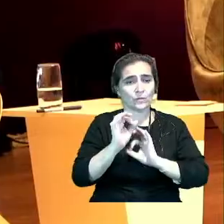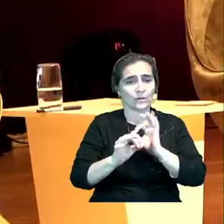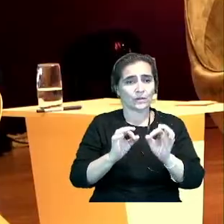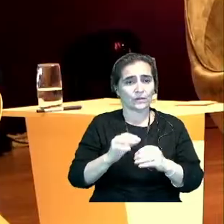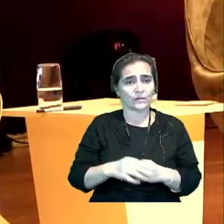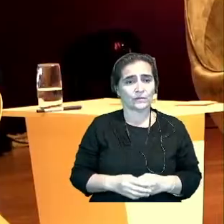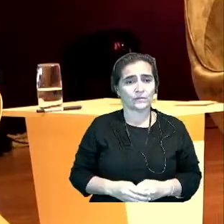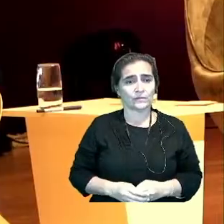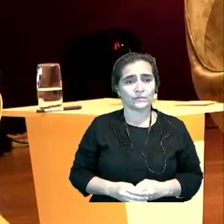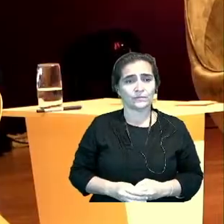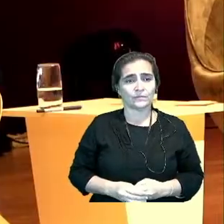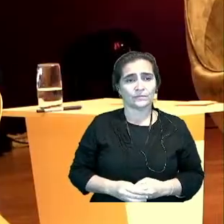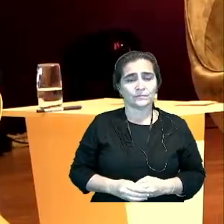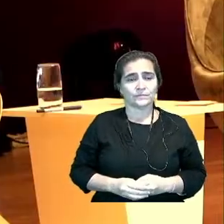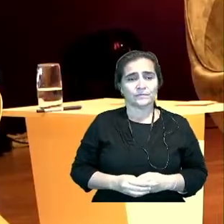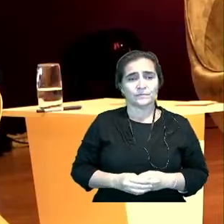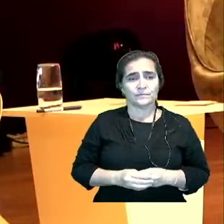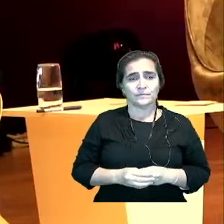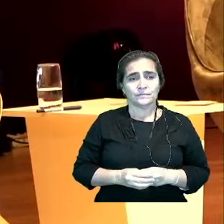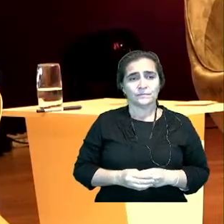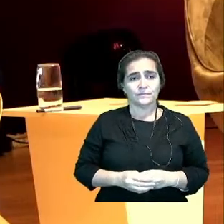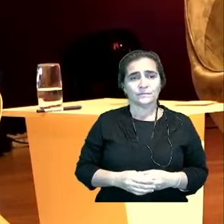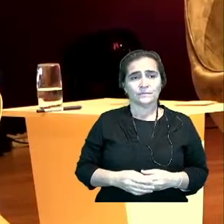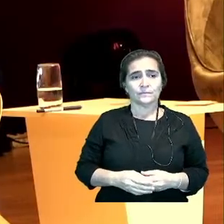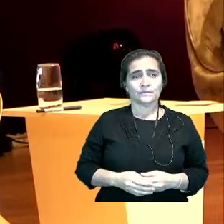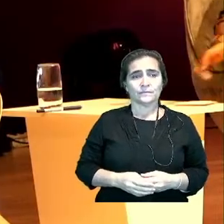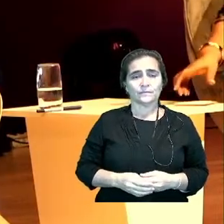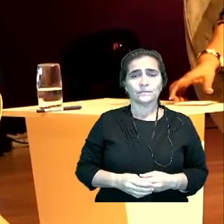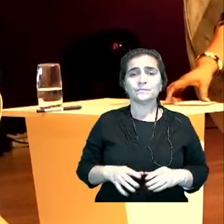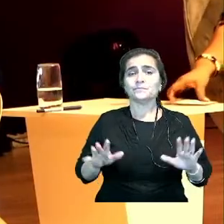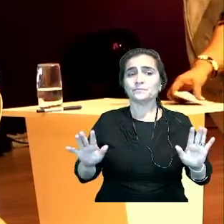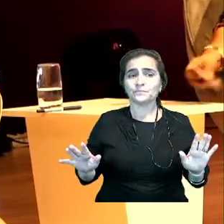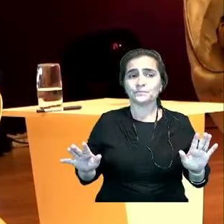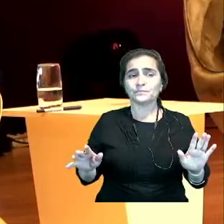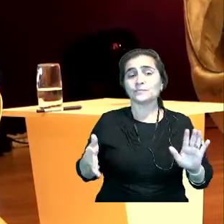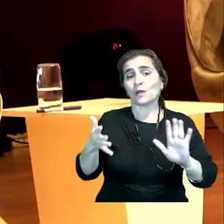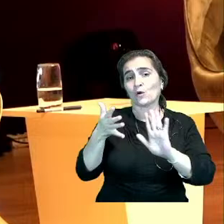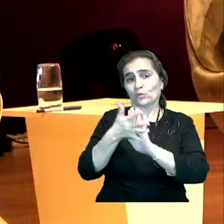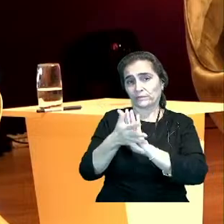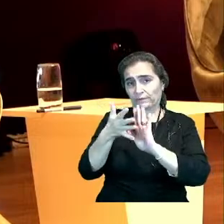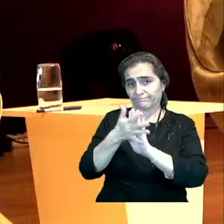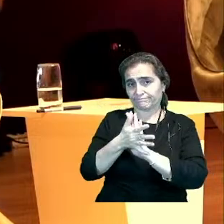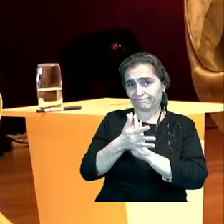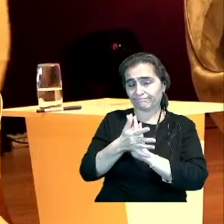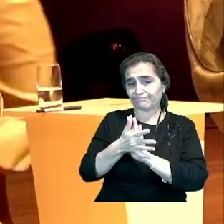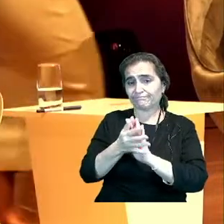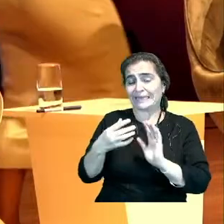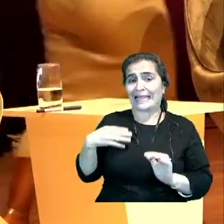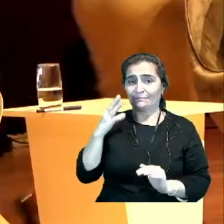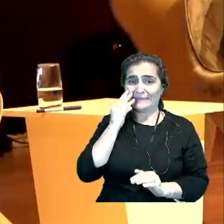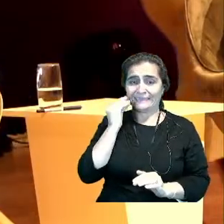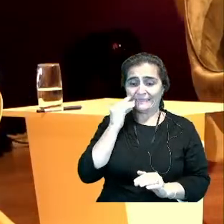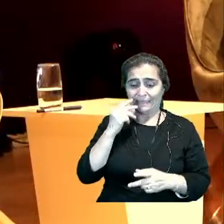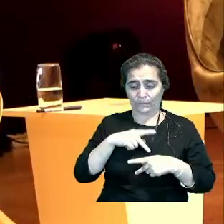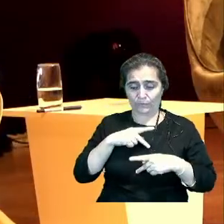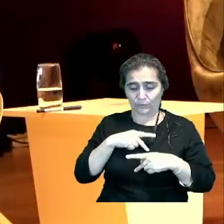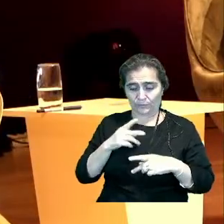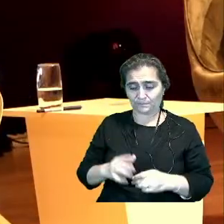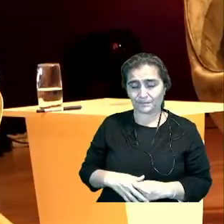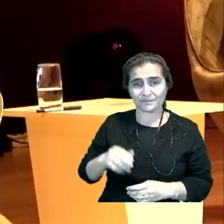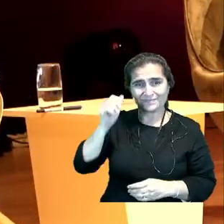in the same way and think of it in the same way, but instead we think in a collective economy that is for all of us. So I'll tell you what we did with this